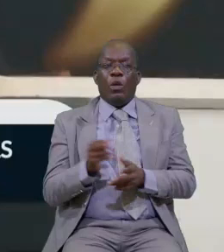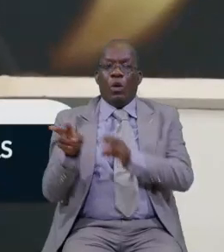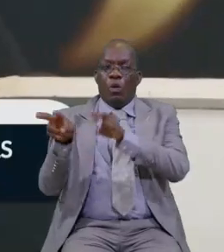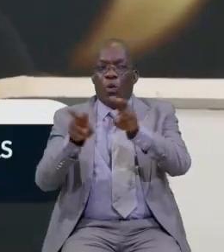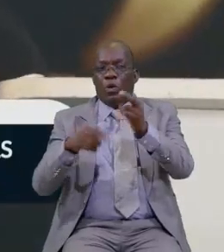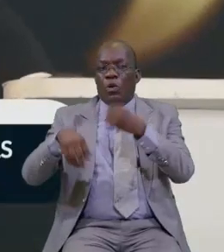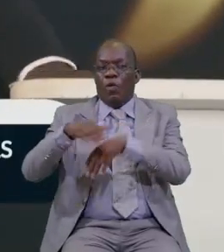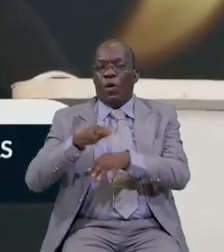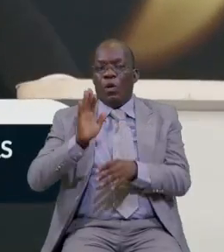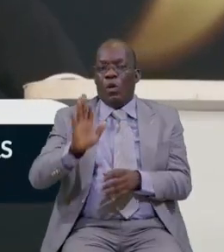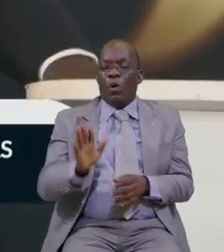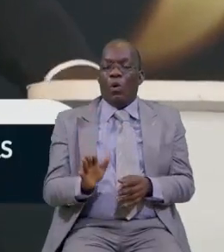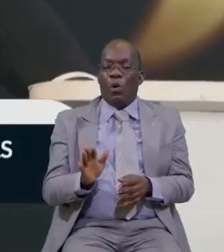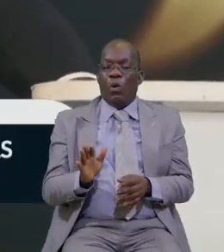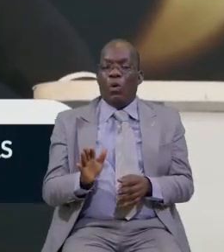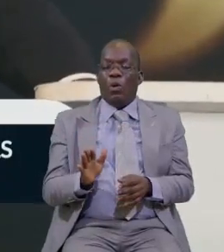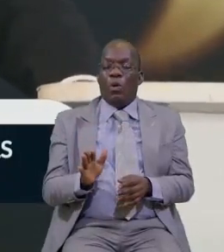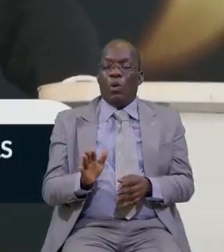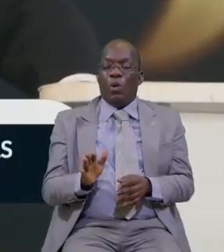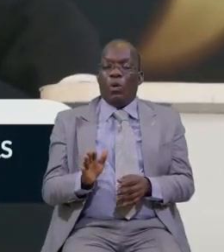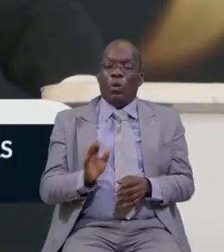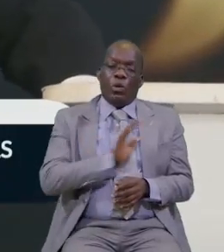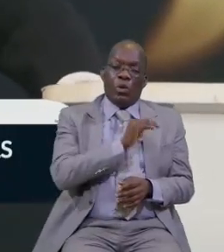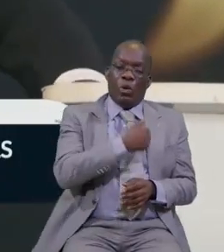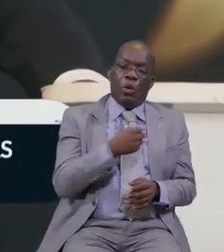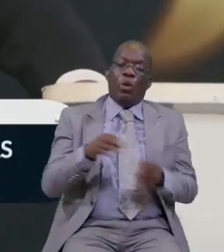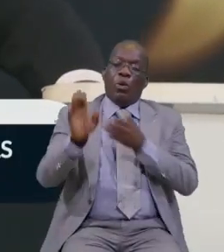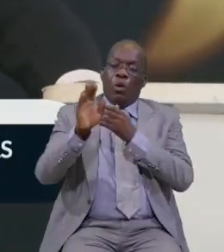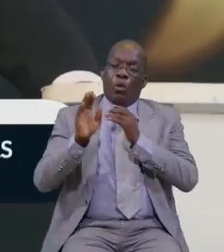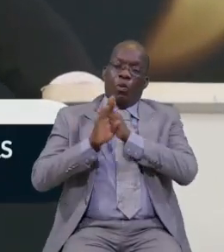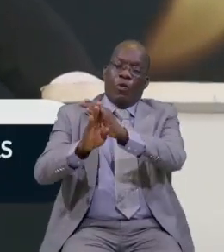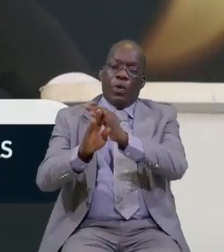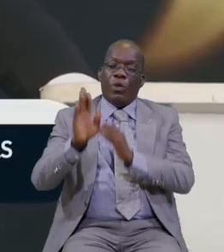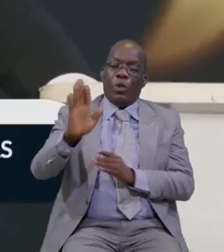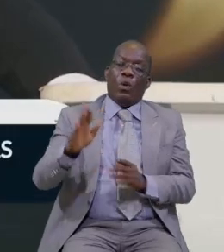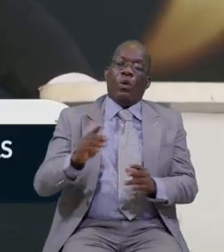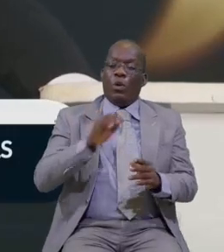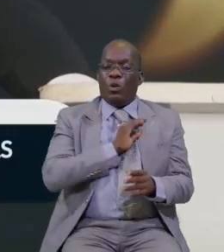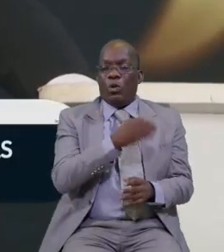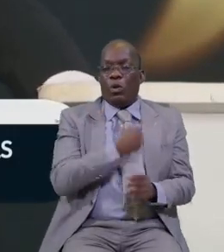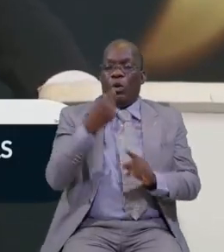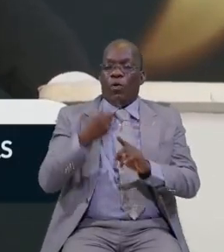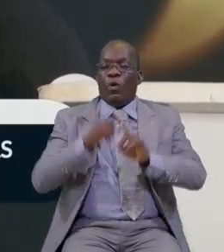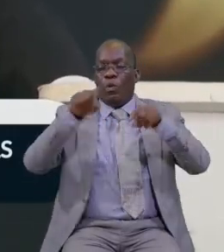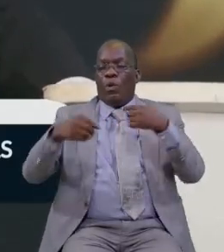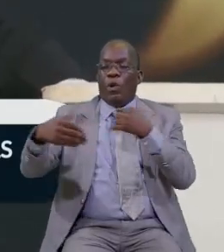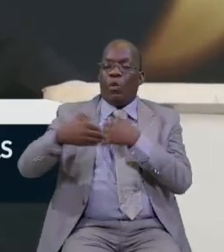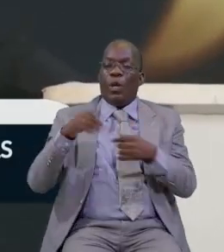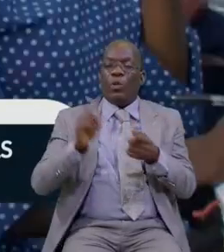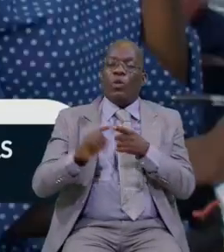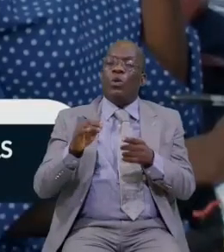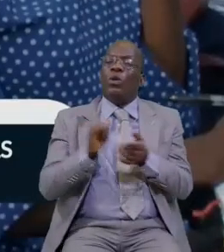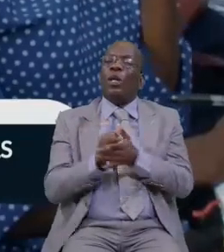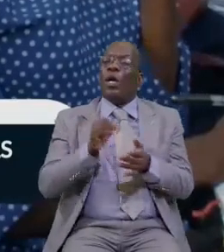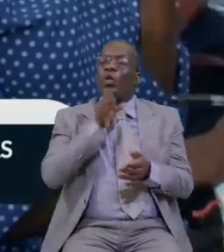He's now the one preventing your soul from going back into the old, dirty life. The